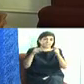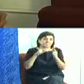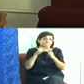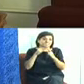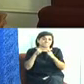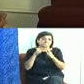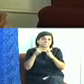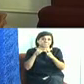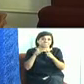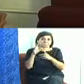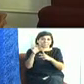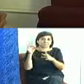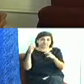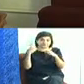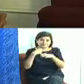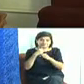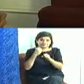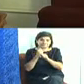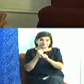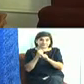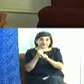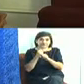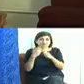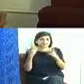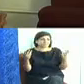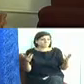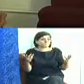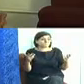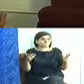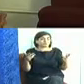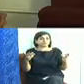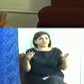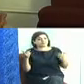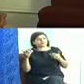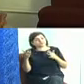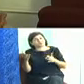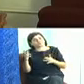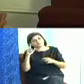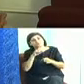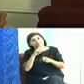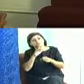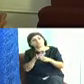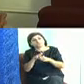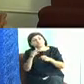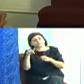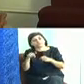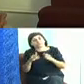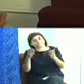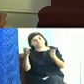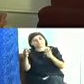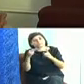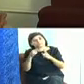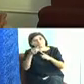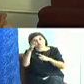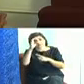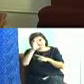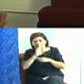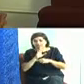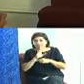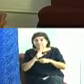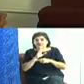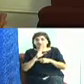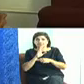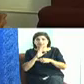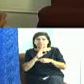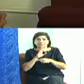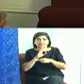the choice was made. So in a sense, we kind of dedicate the service to God. We do dedicate the